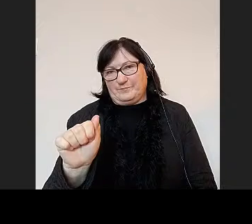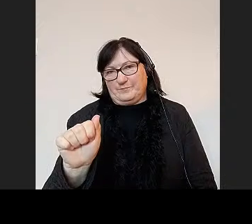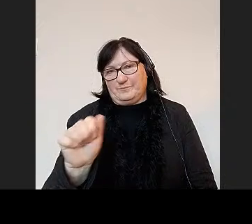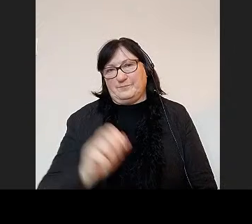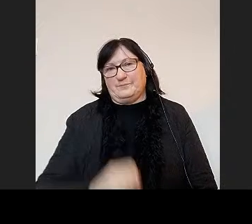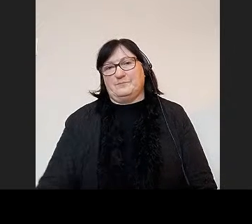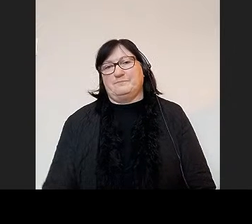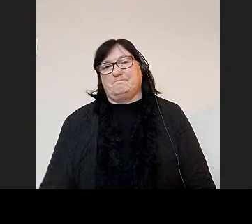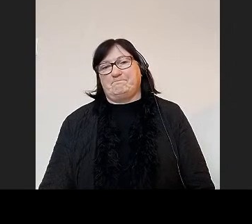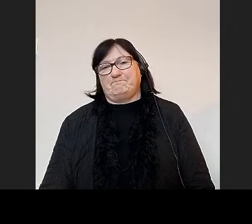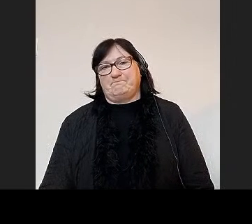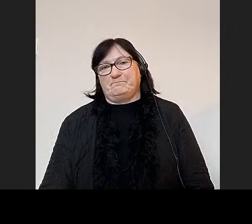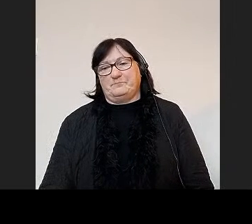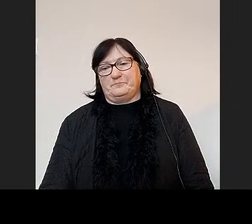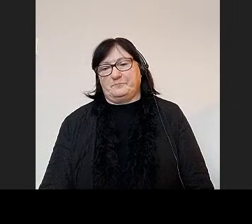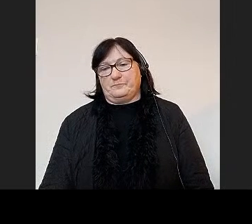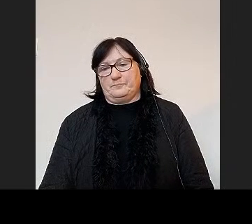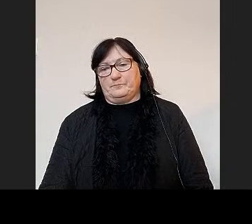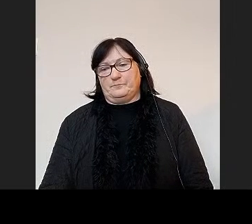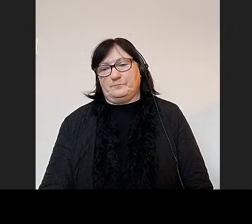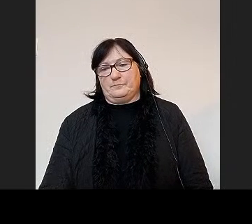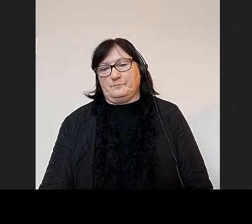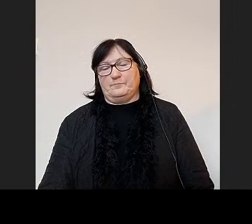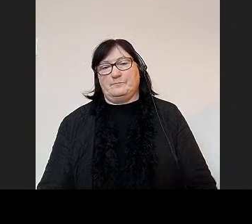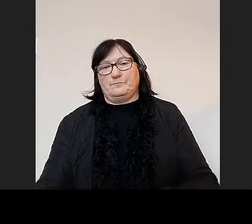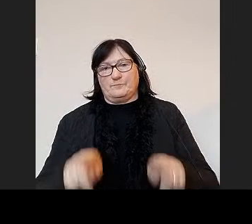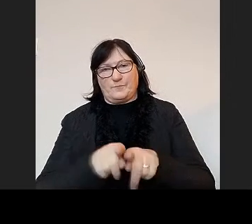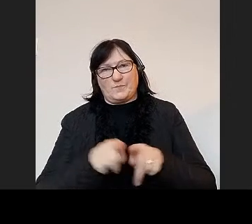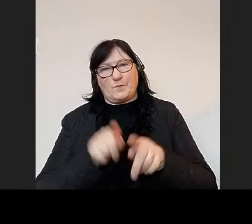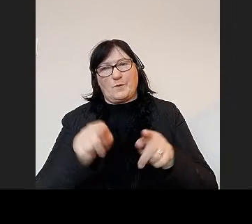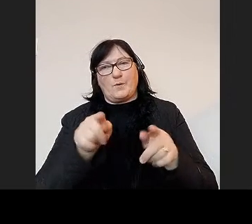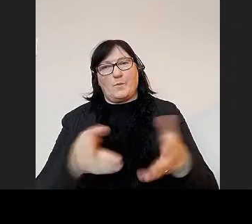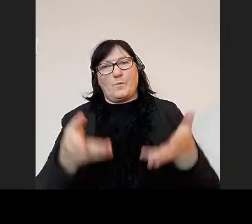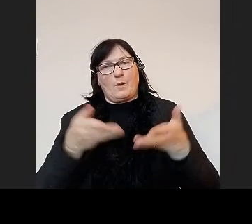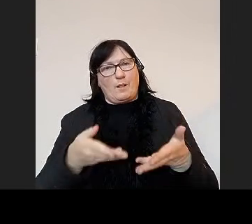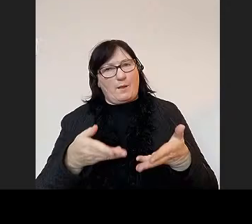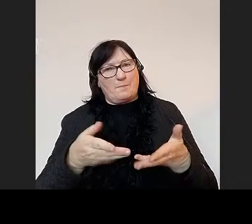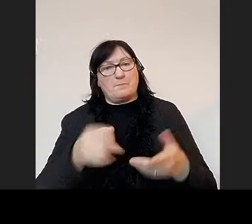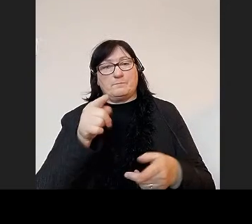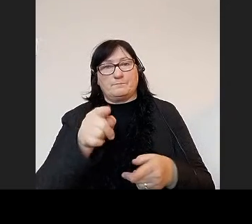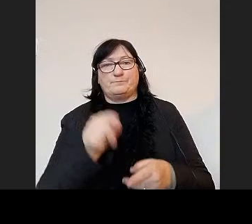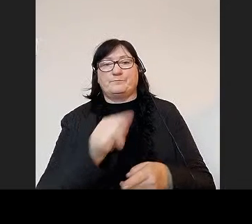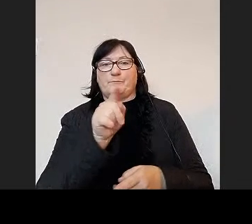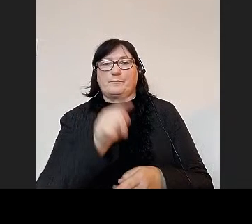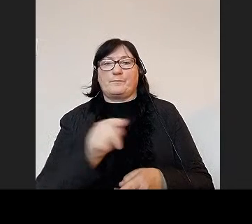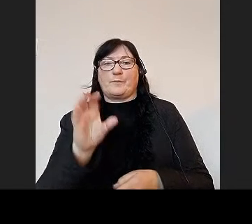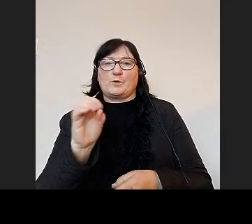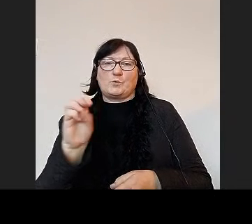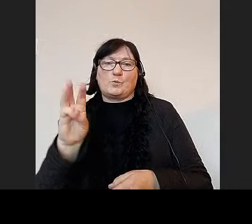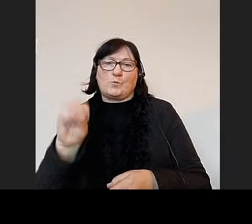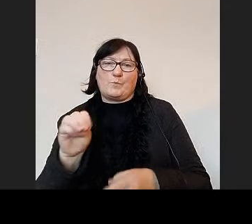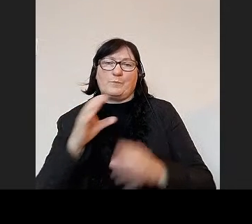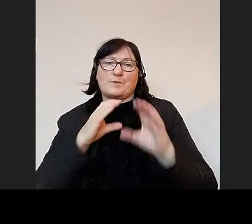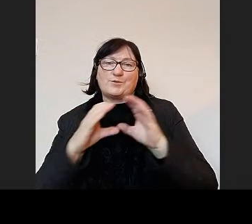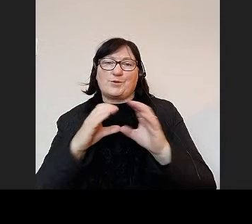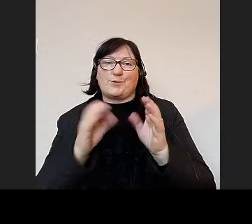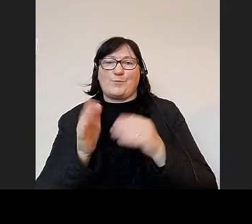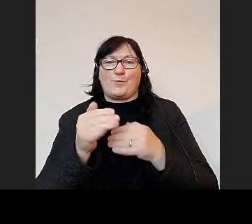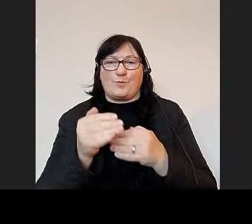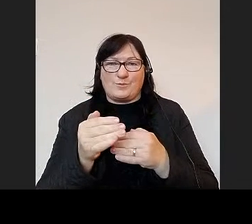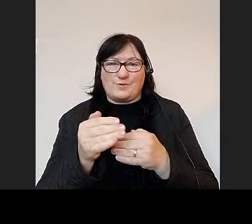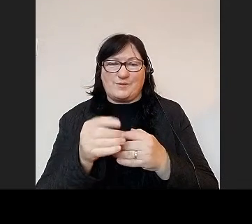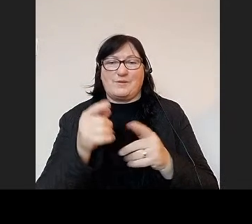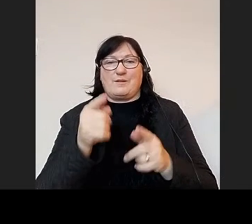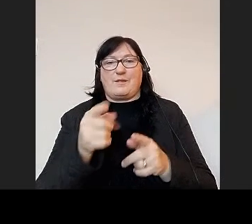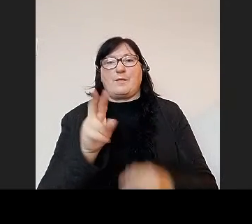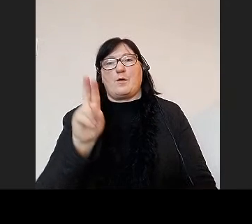questions@sars.gov.za. You are further welcome to use this Zoom chat box to send us the question so that Nora and her team can be